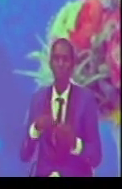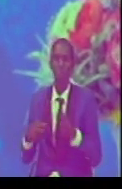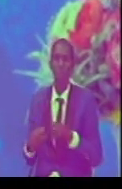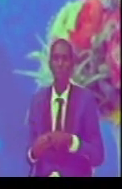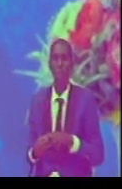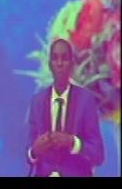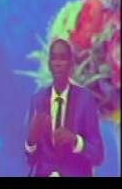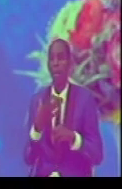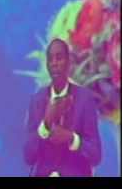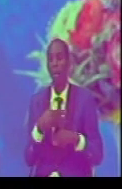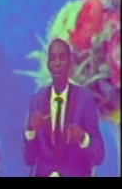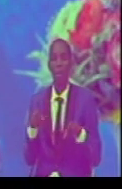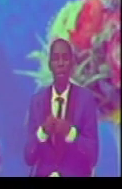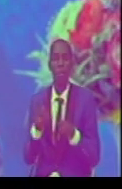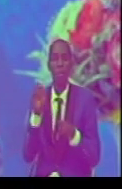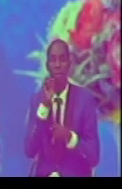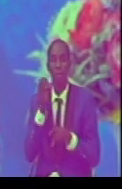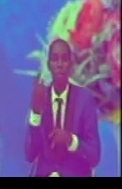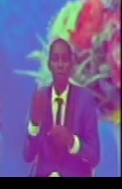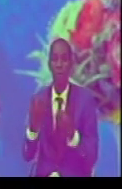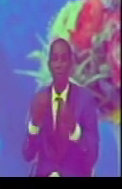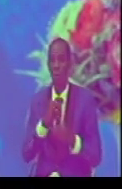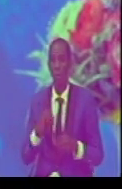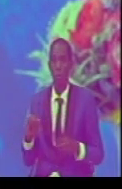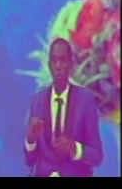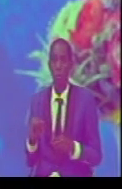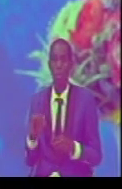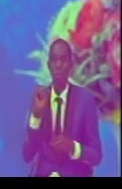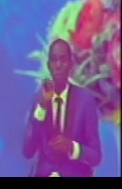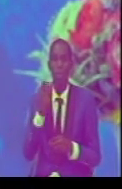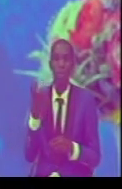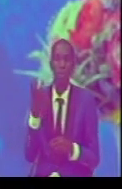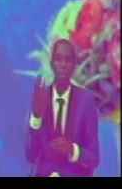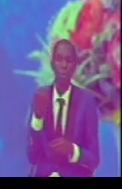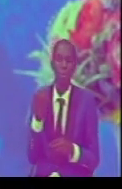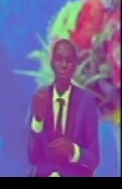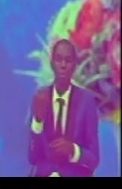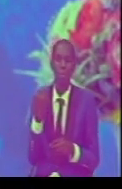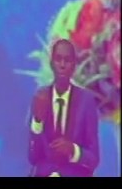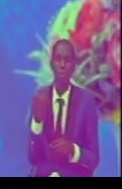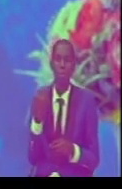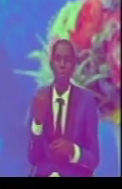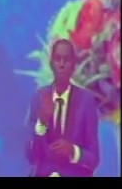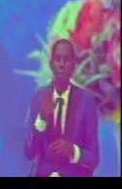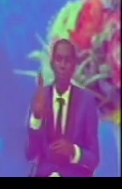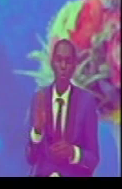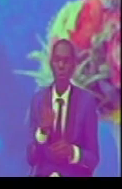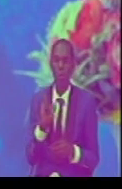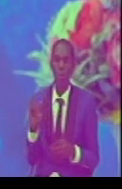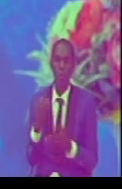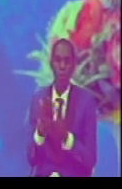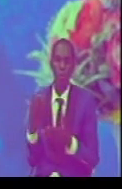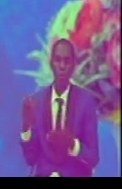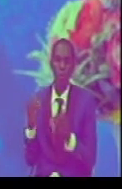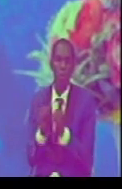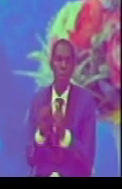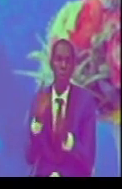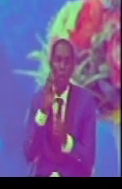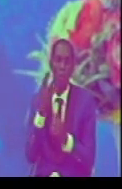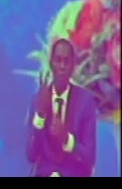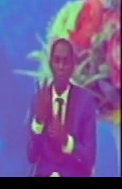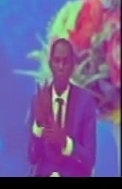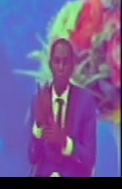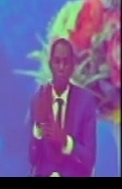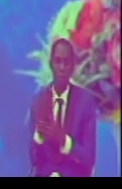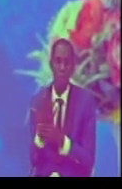end of you. I tell you, even as I was coming, I was holding the teeth with two of